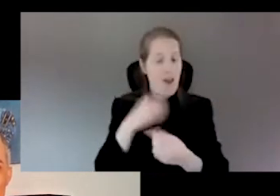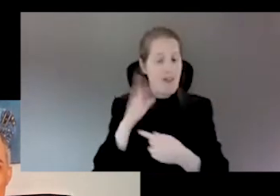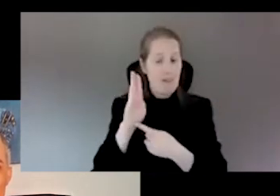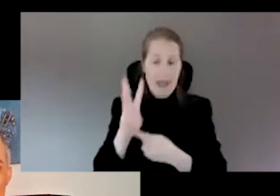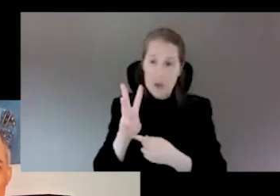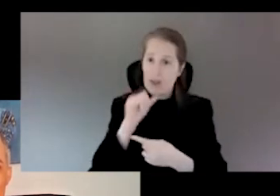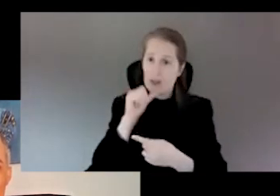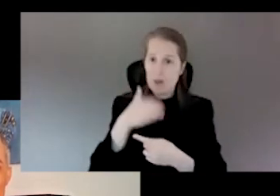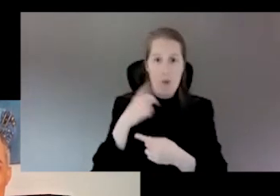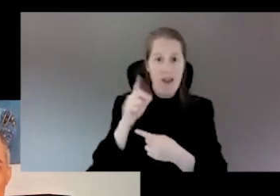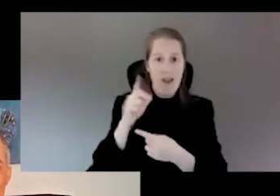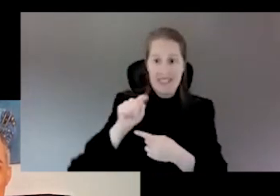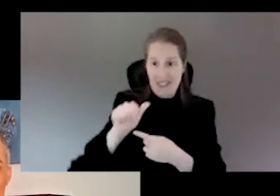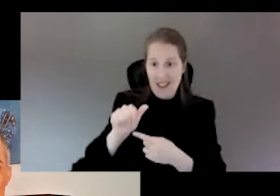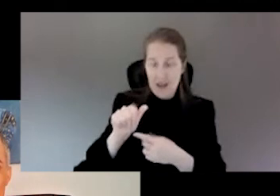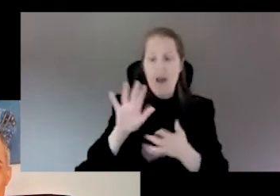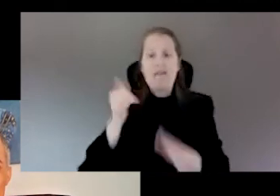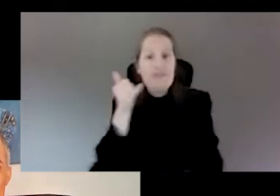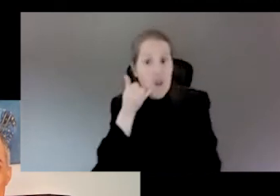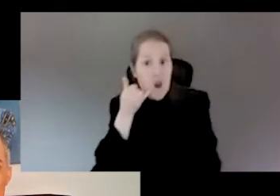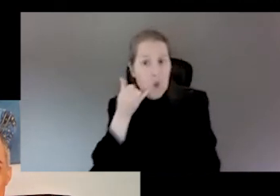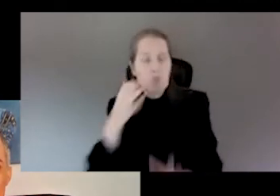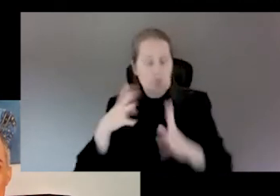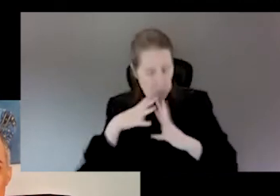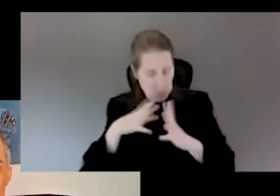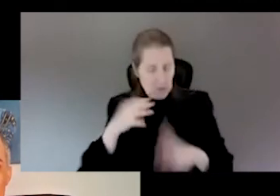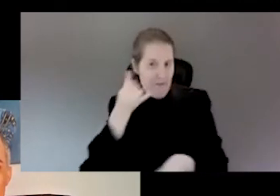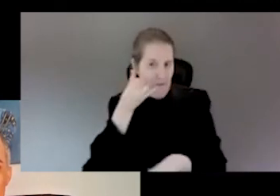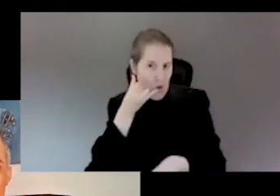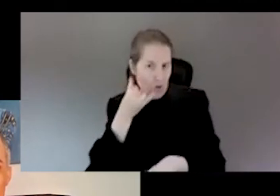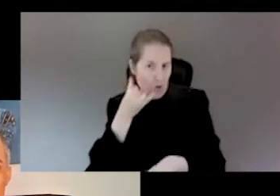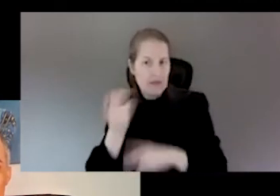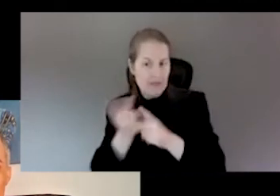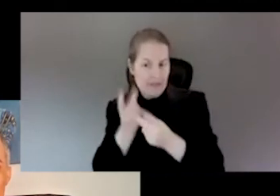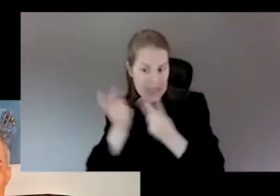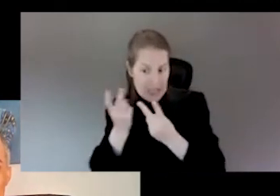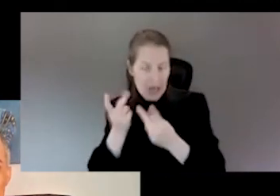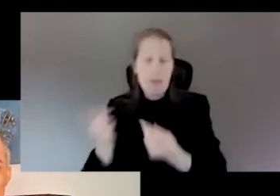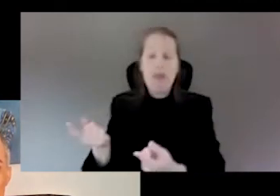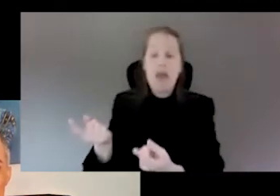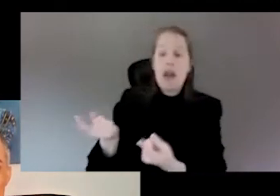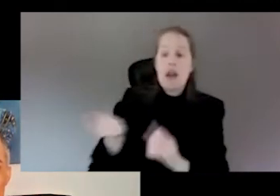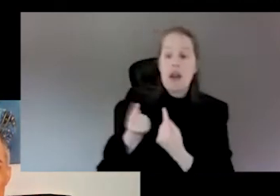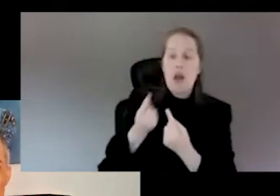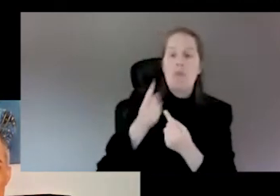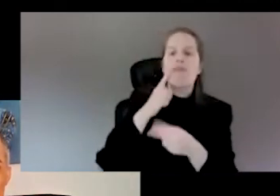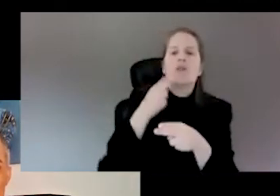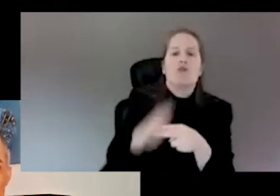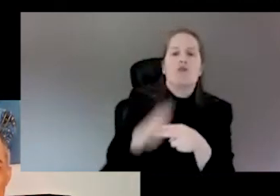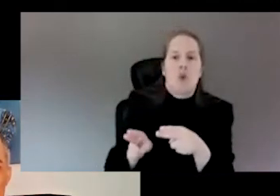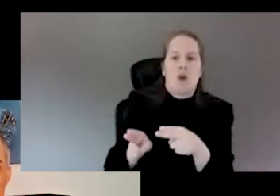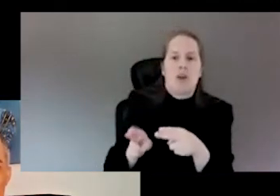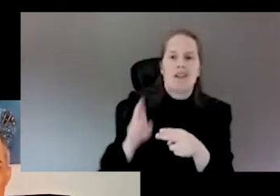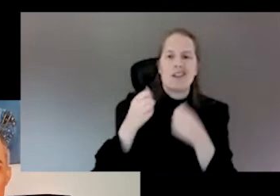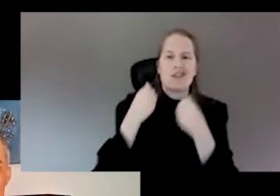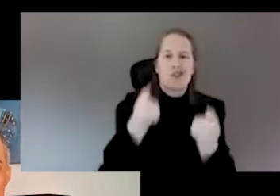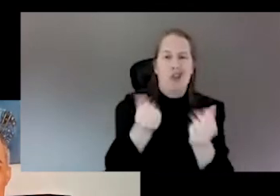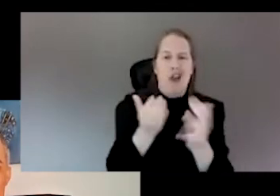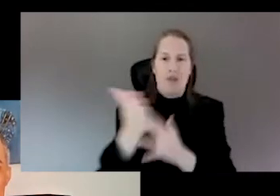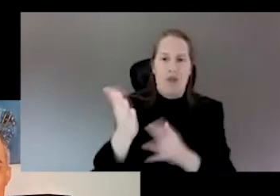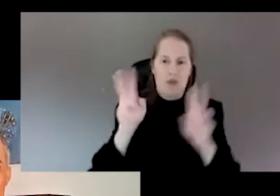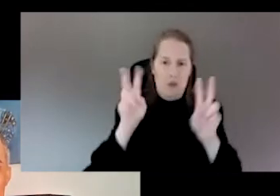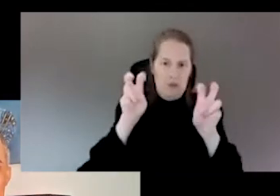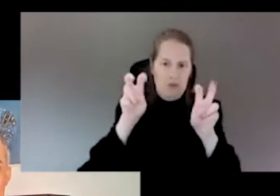have a telephone, we can participate in telephone care and then bring them in for a short visit through a drive-through clinic so they can